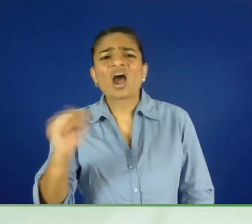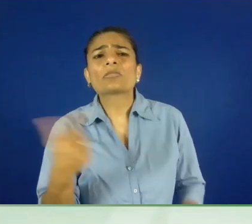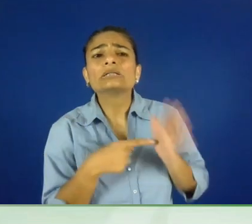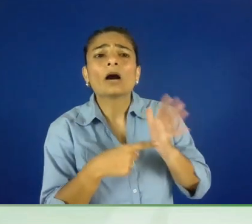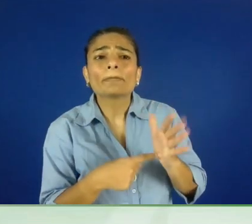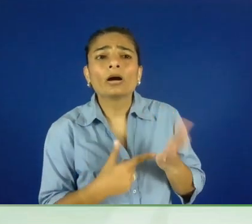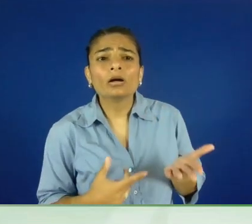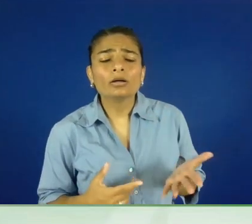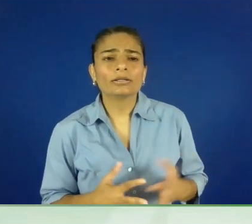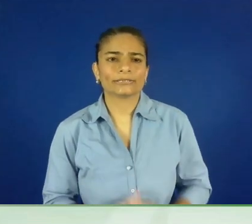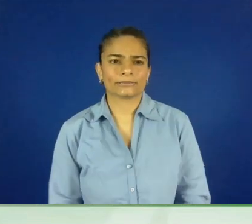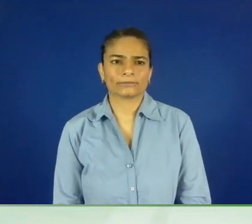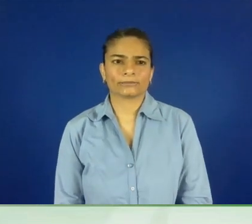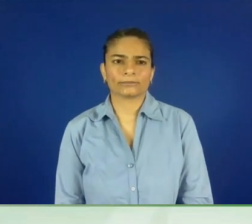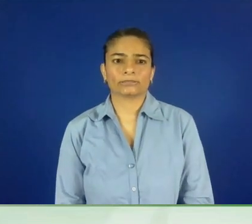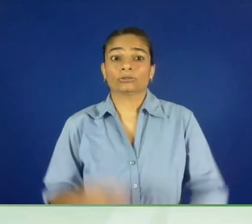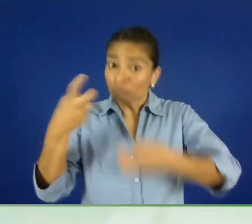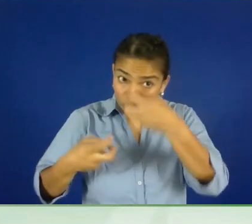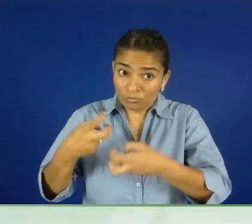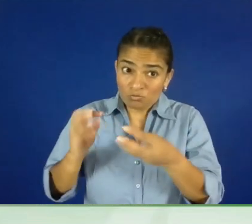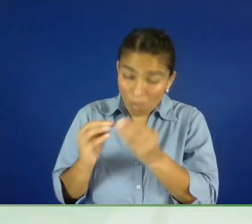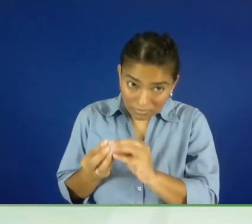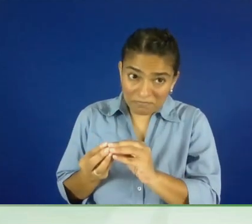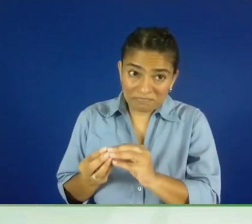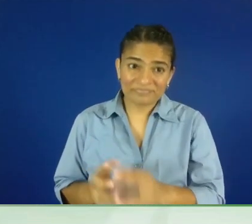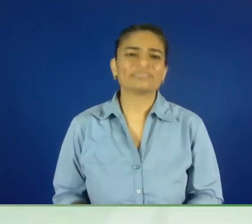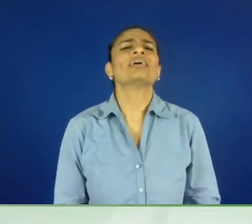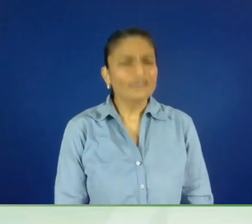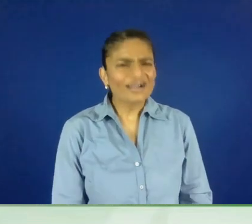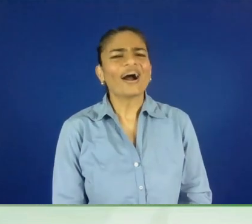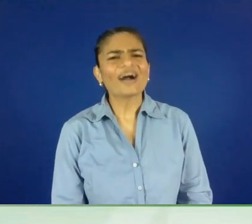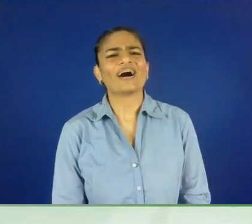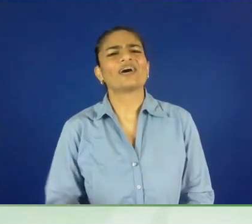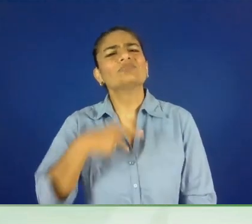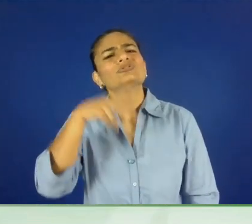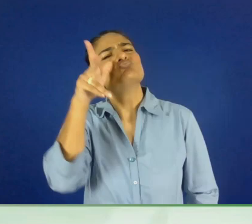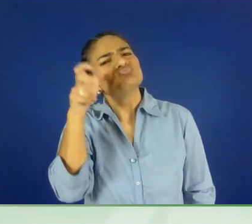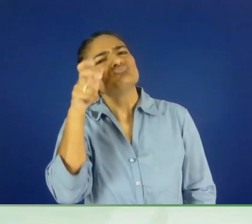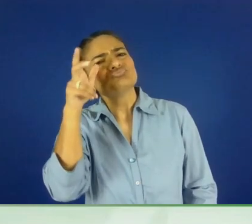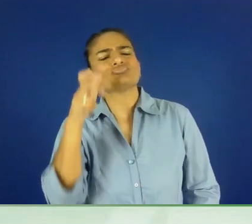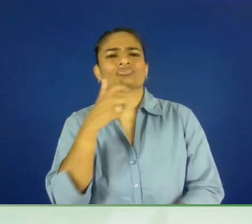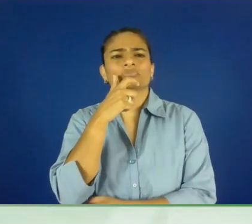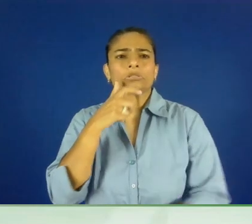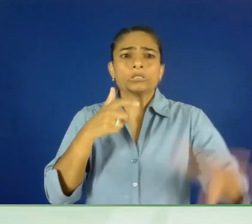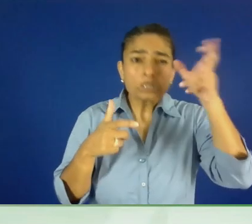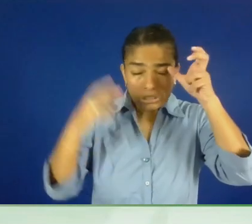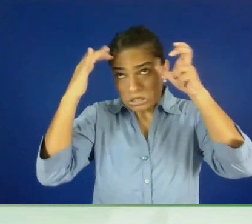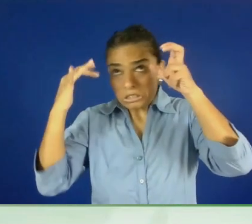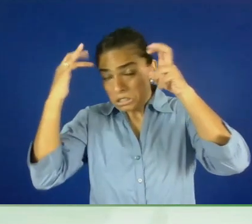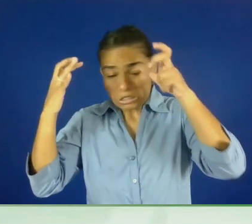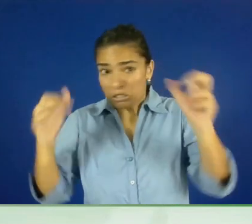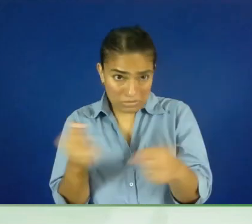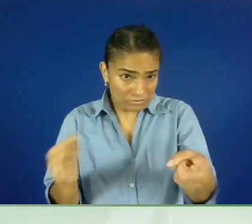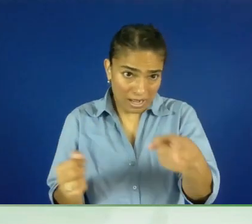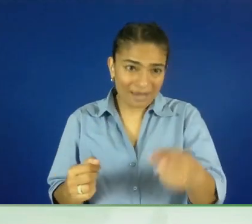Problems. How it impacts in the workplace. Yeah. I was just listening. You can't think and listen at the same time. It's a long story. So I can't do